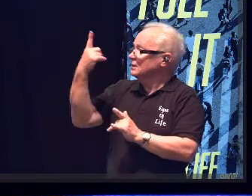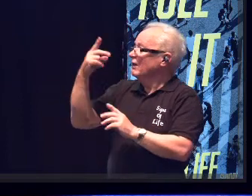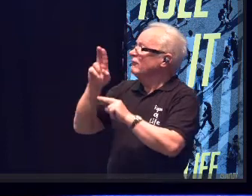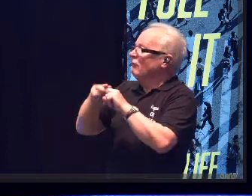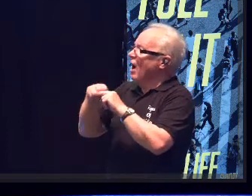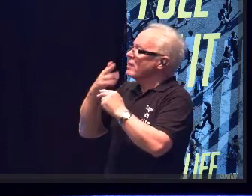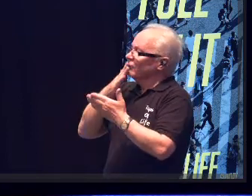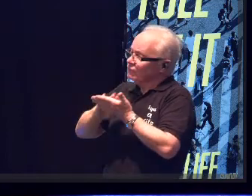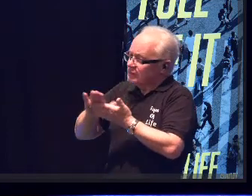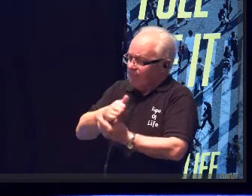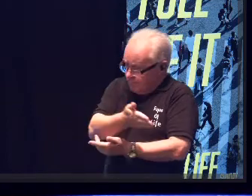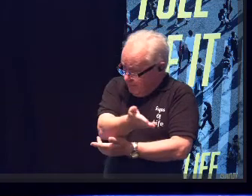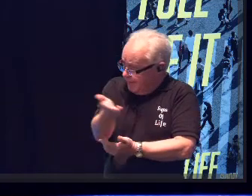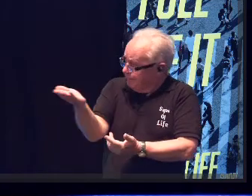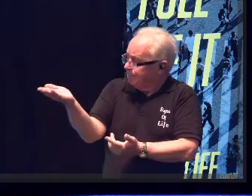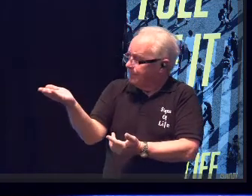forgive them,